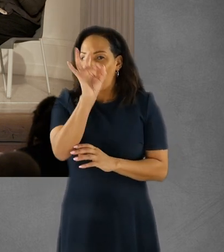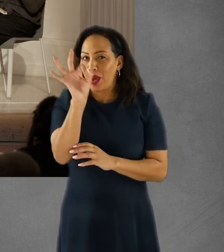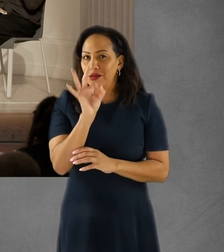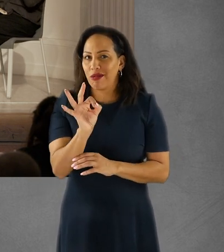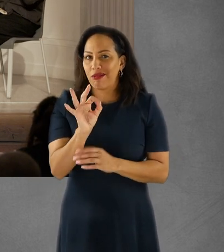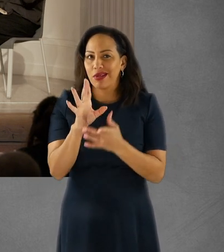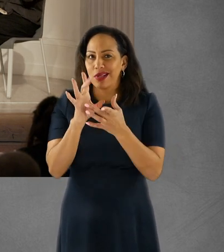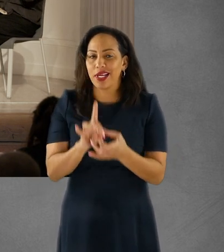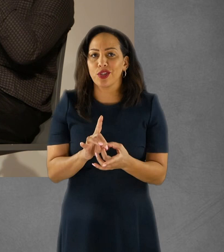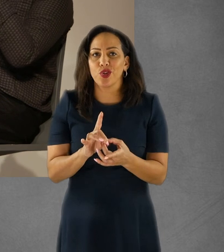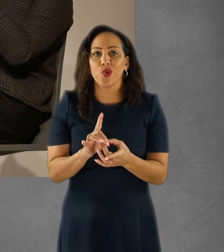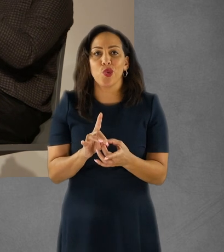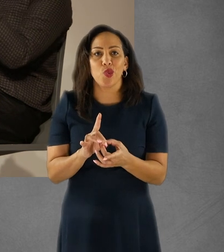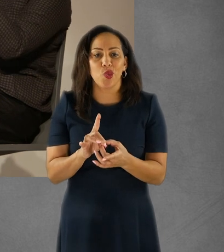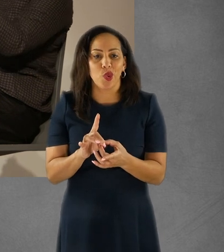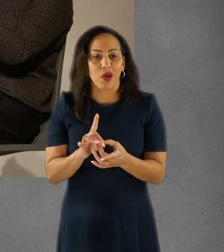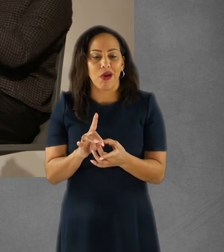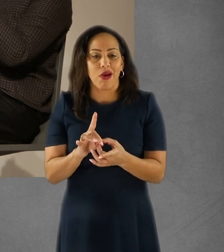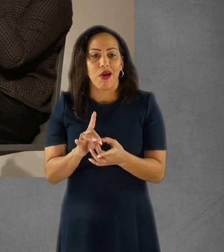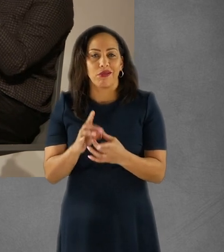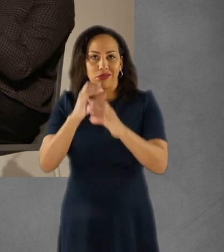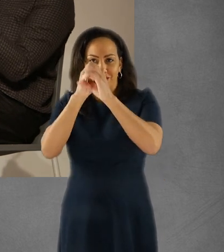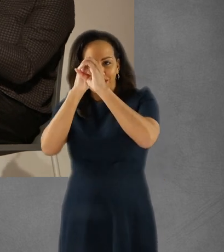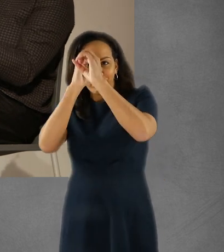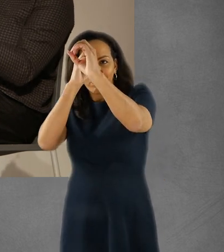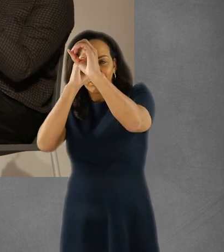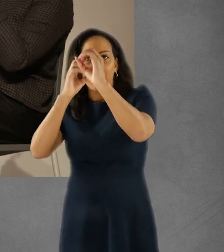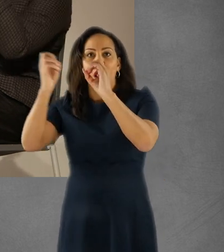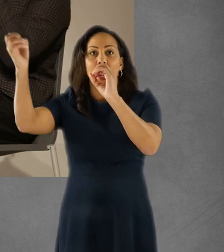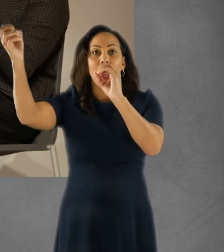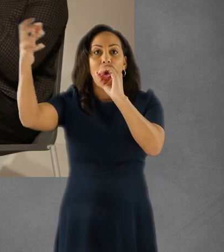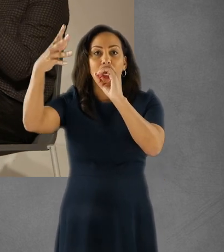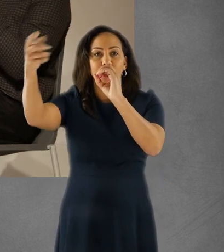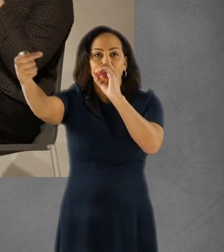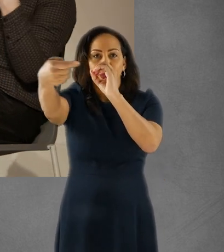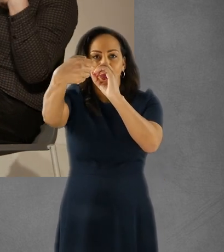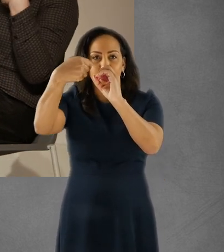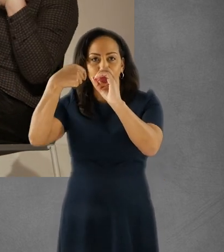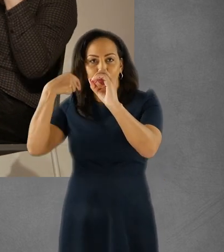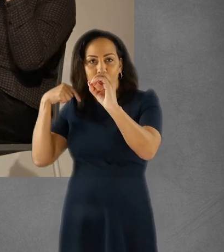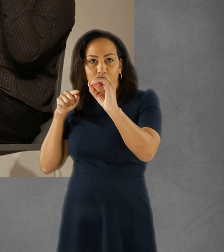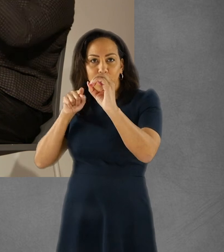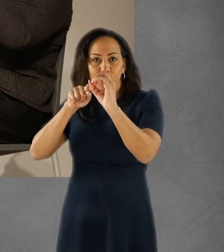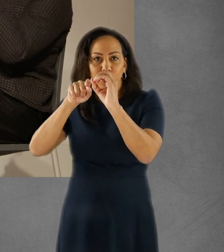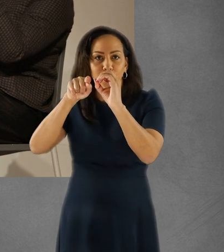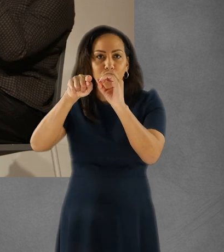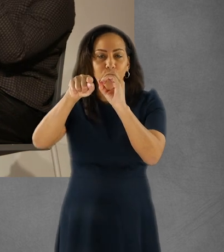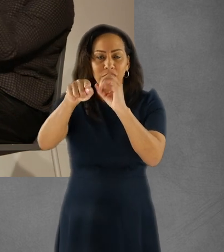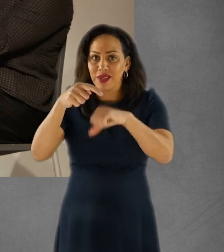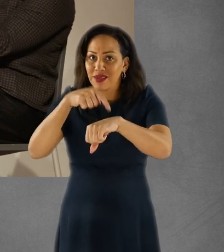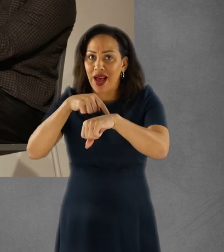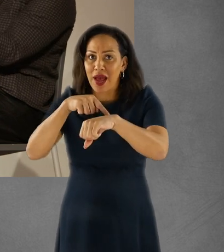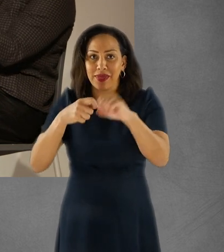interest in light traveling through lenses and optics and technology and the time that